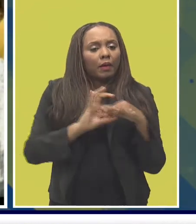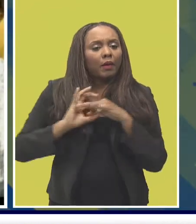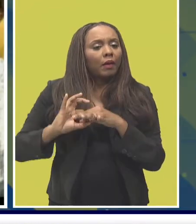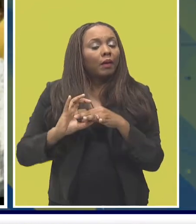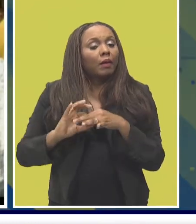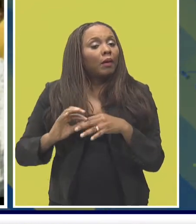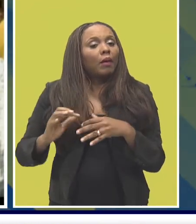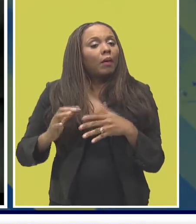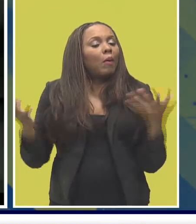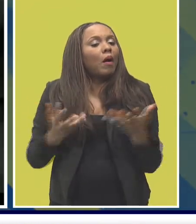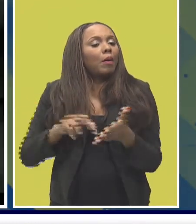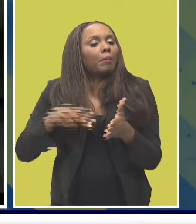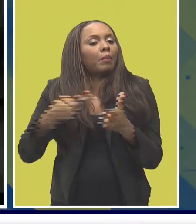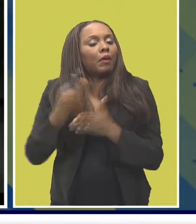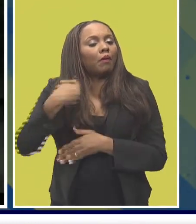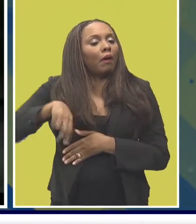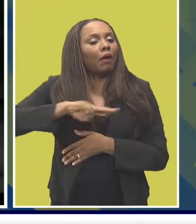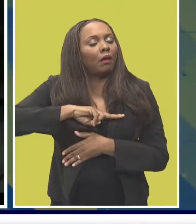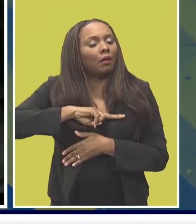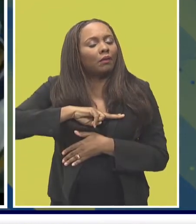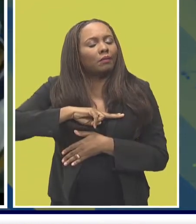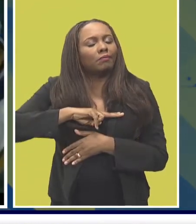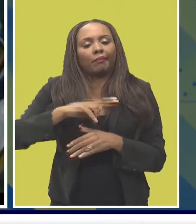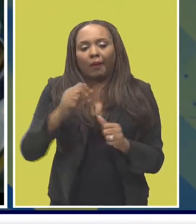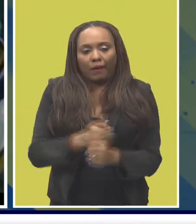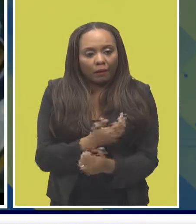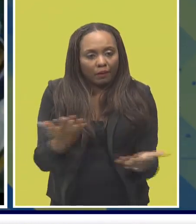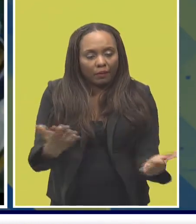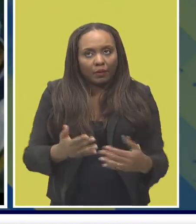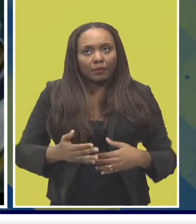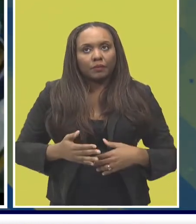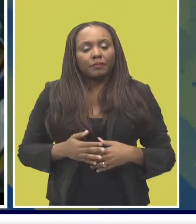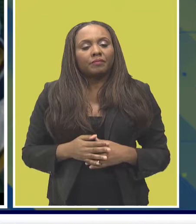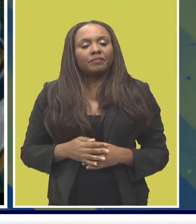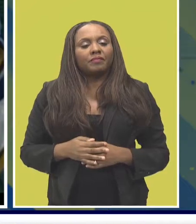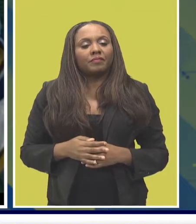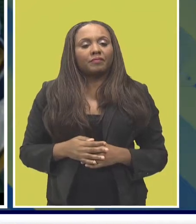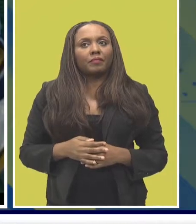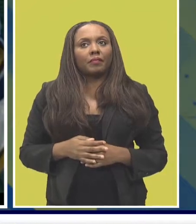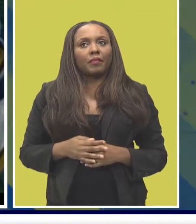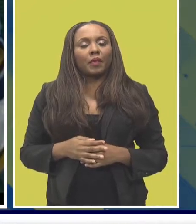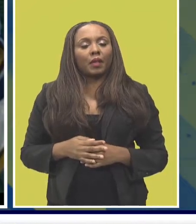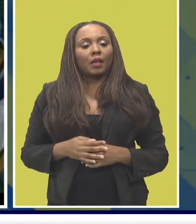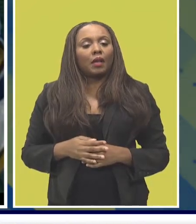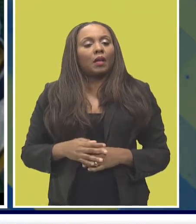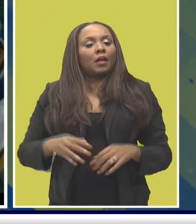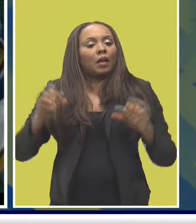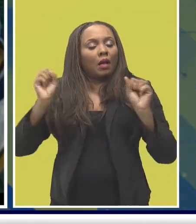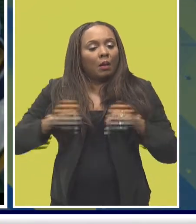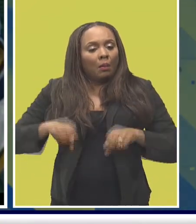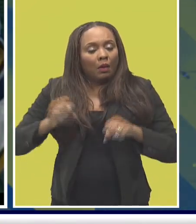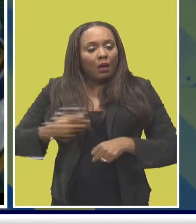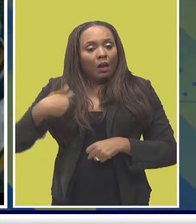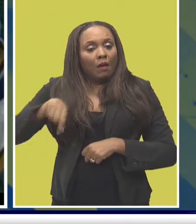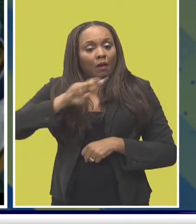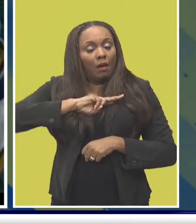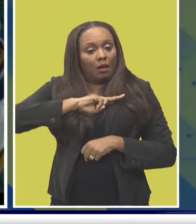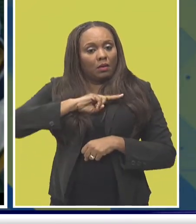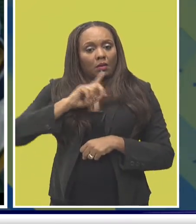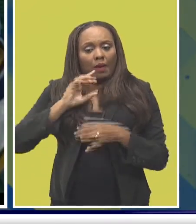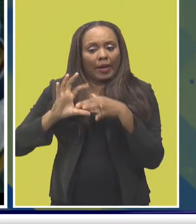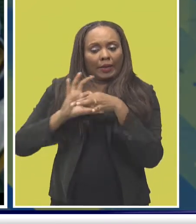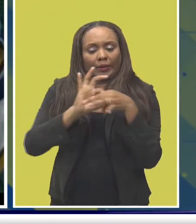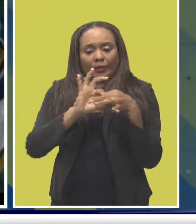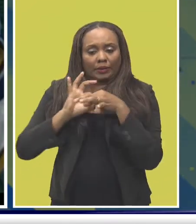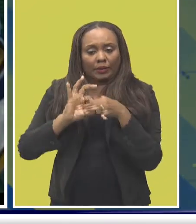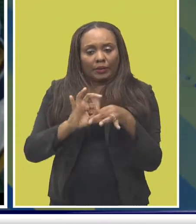us is everything. Your ability to be able to fight off the worst impacts of climate crisis depends on